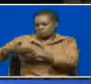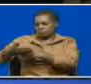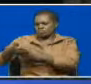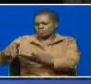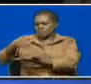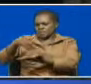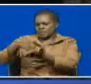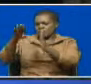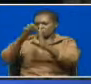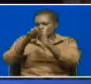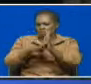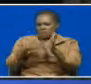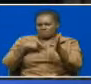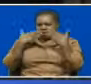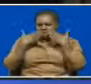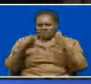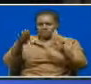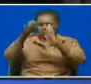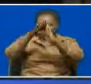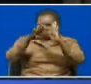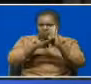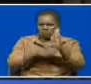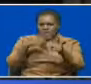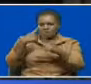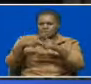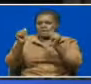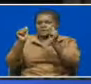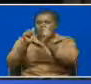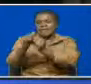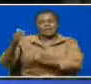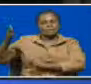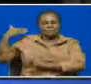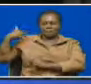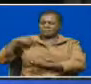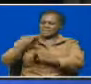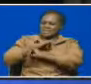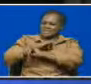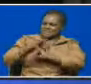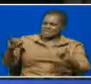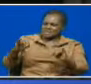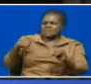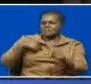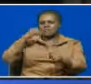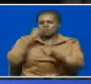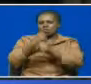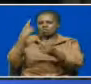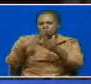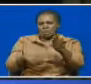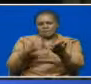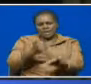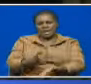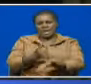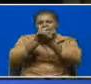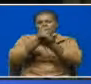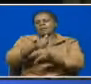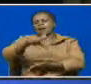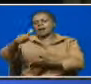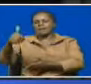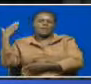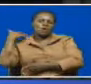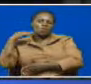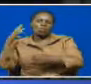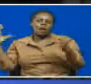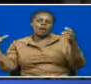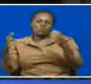whereby I completed that program 10 years ago now. I'm clean, and now what I'm doing is to reach out to gangsters